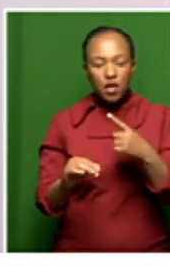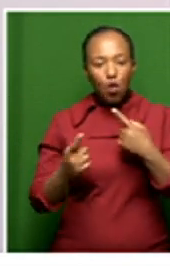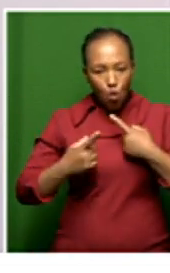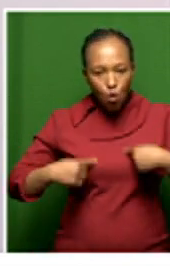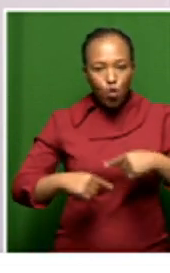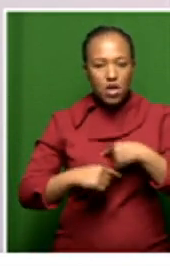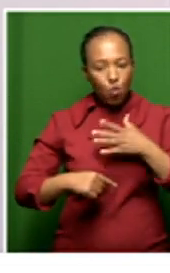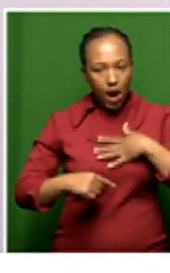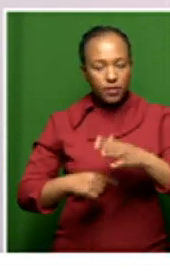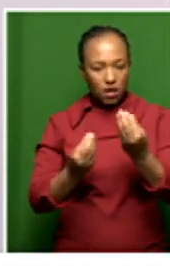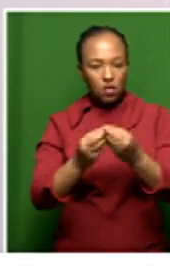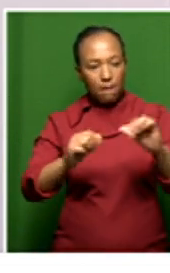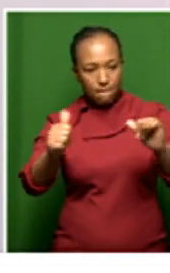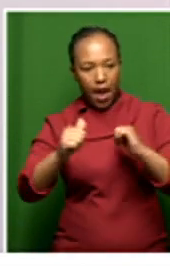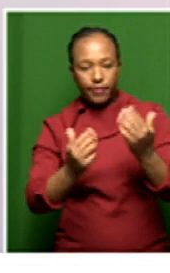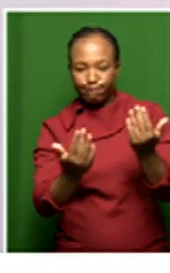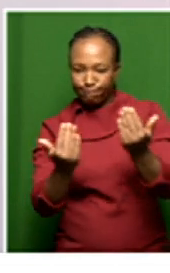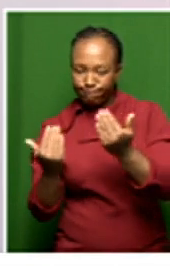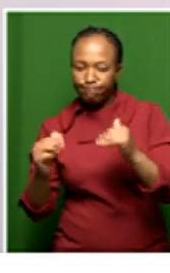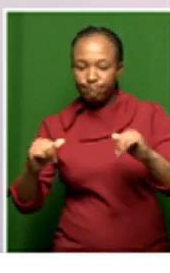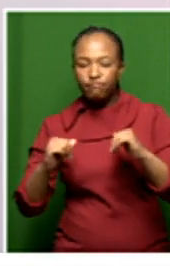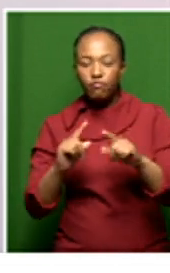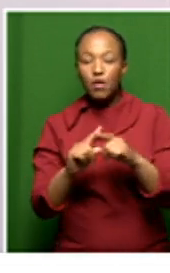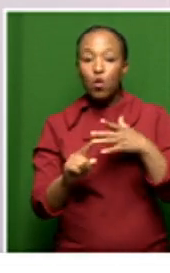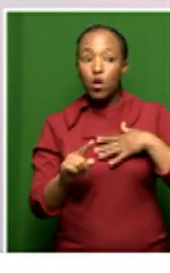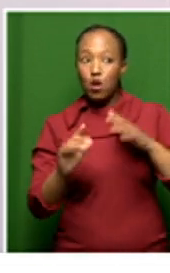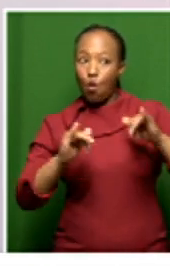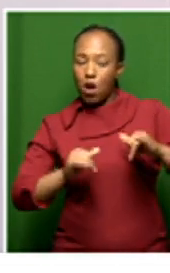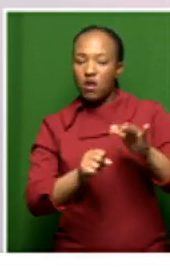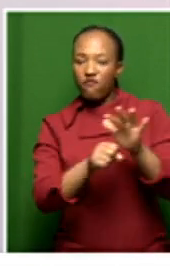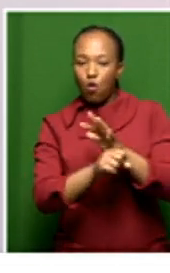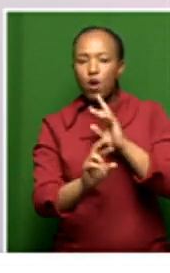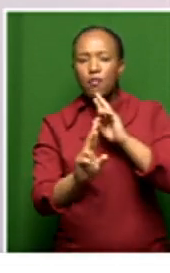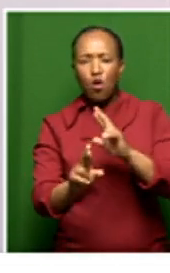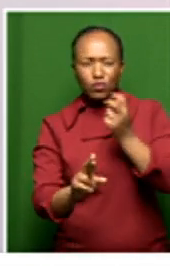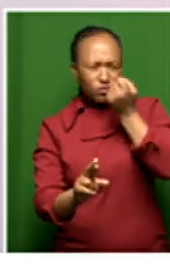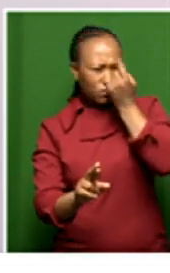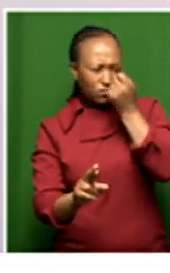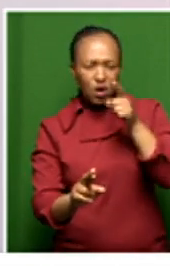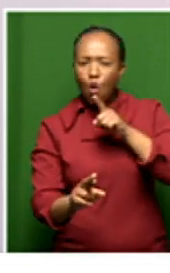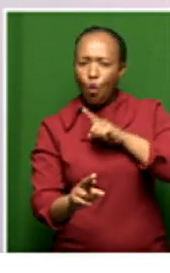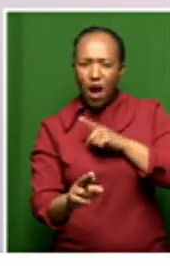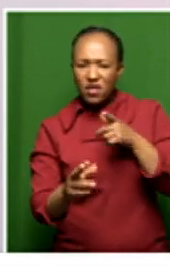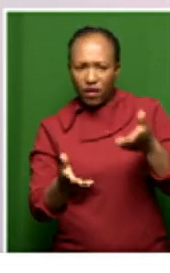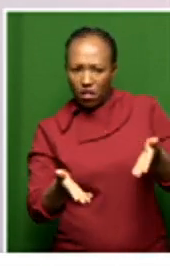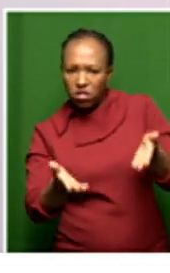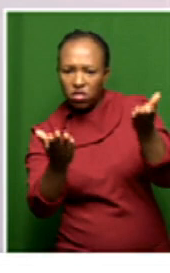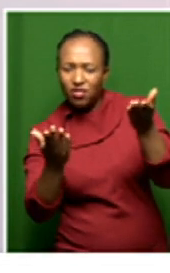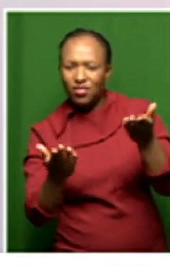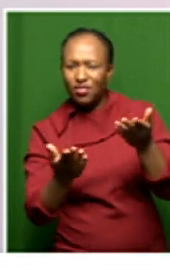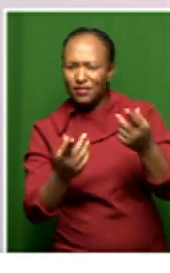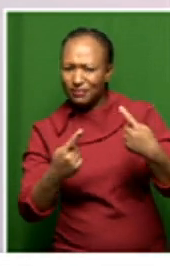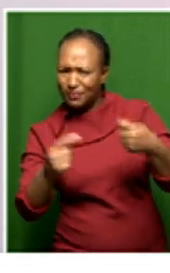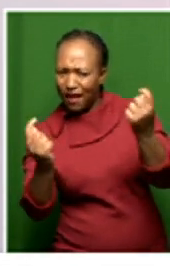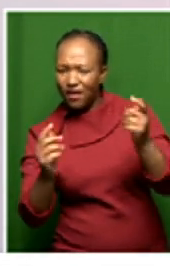recalling these products. We are still waiting for a full report to understand that how they left their production. But I